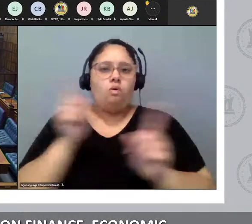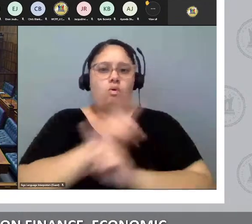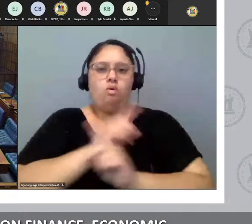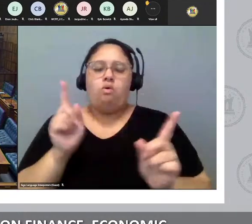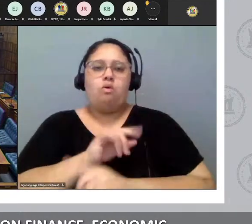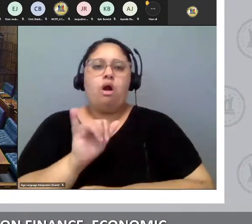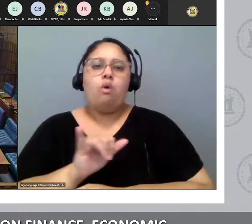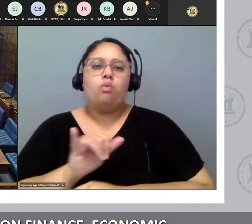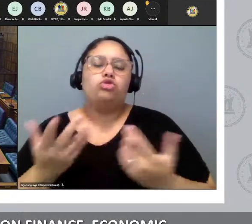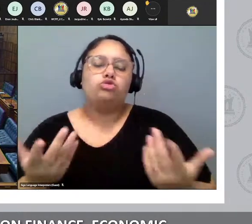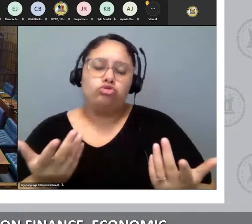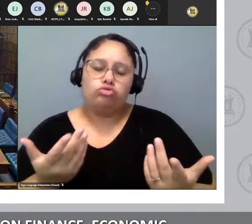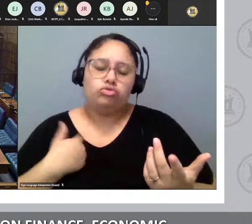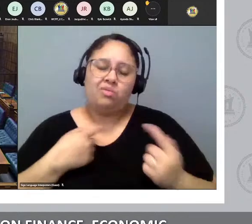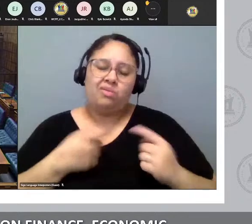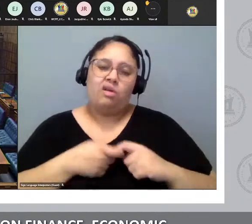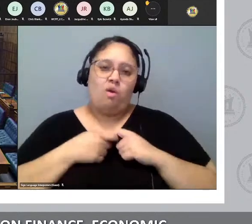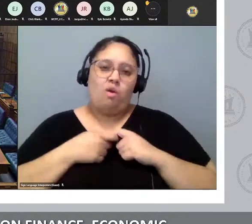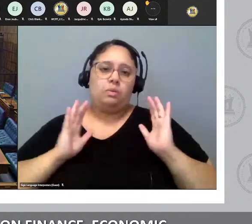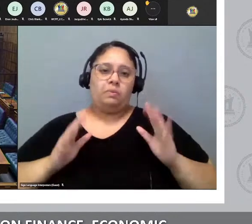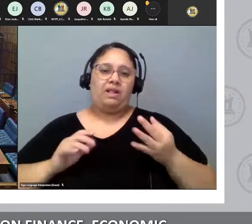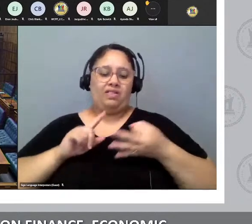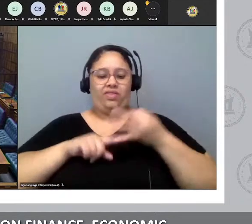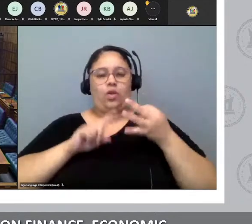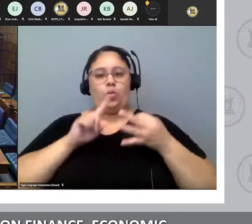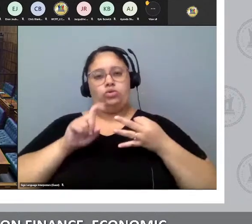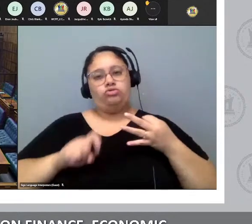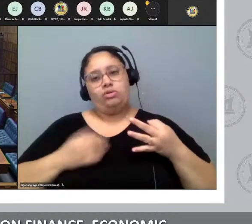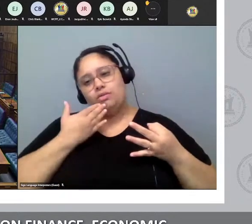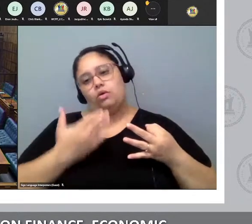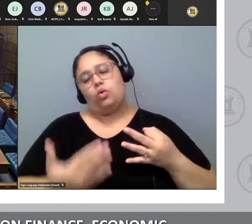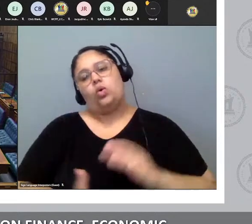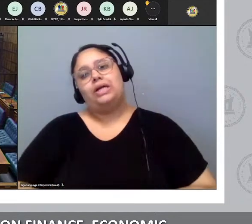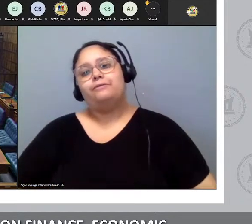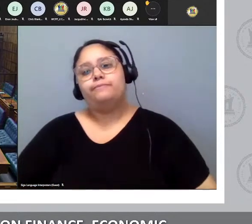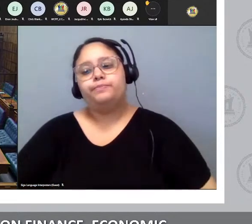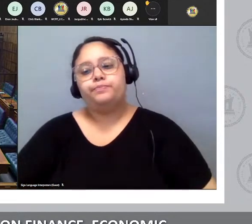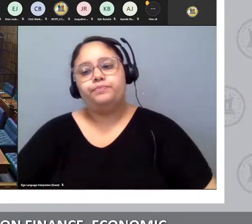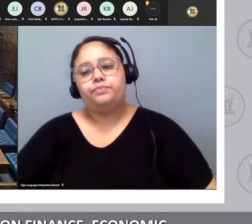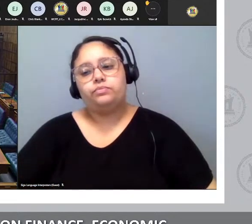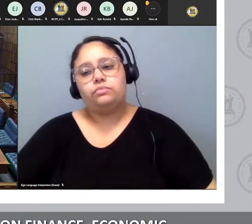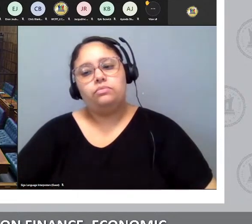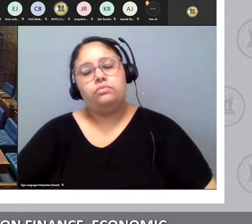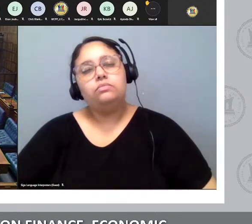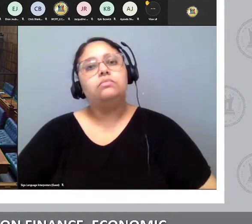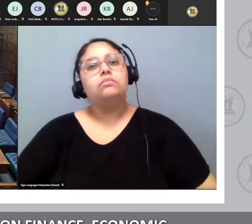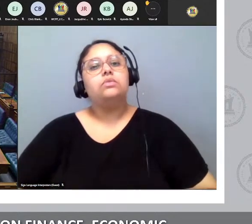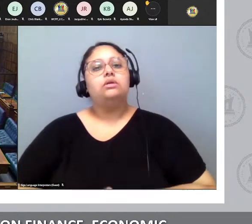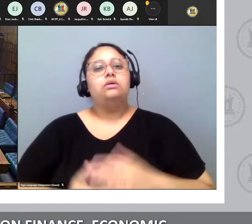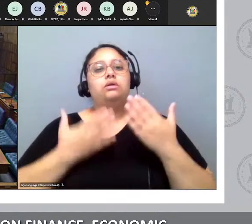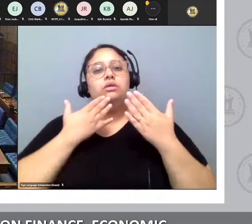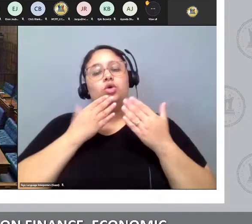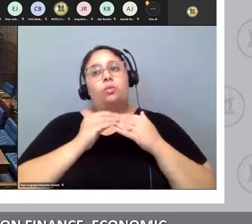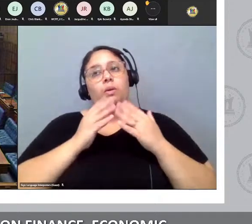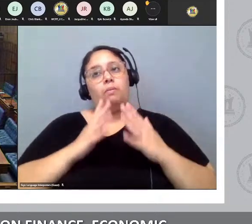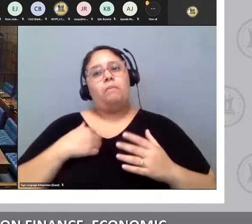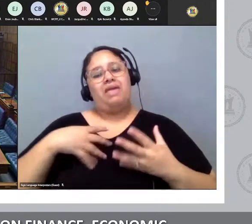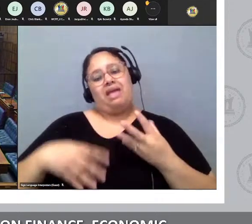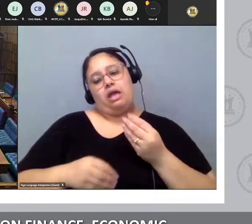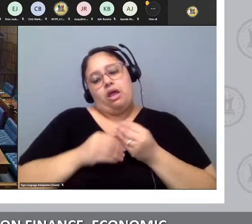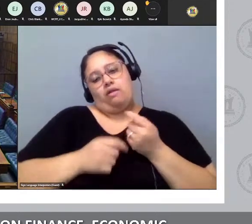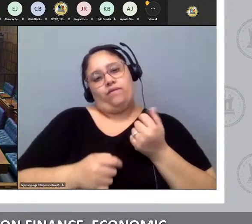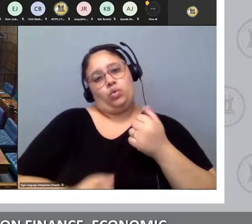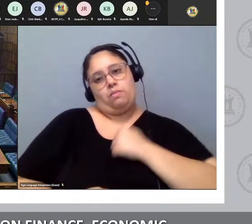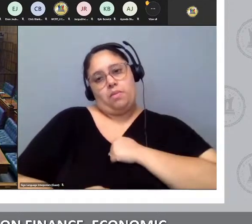me first portion there thank you thank you very much member um I would just like to add a few questions of my